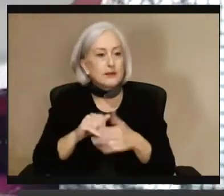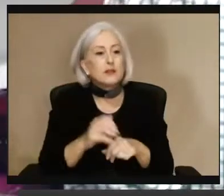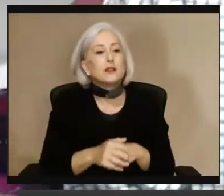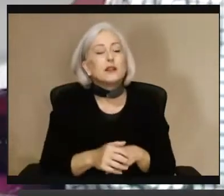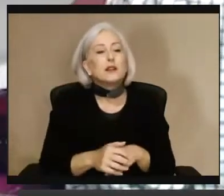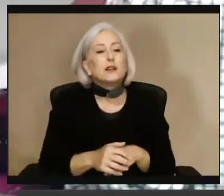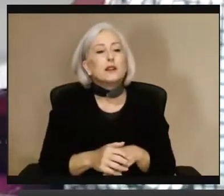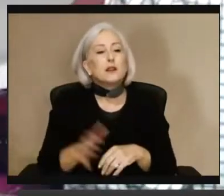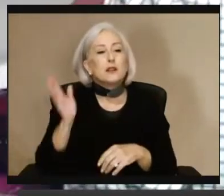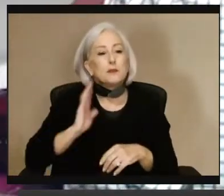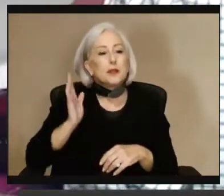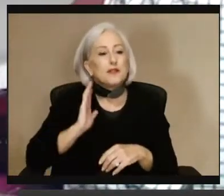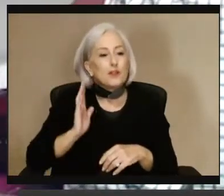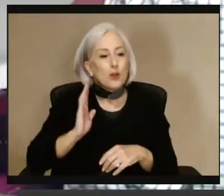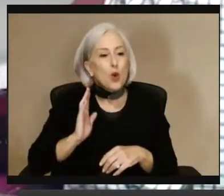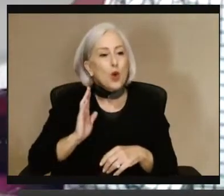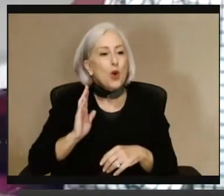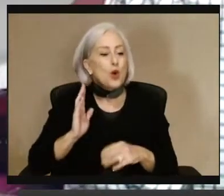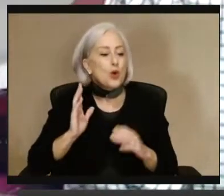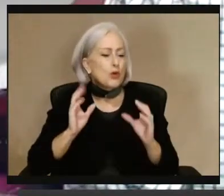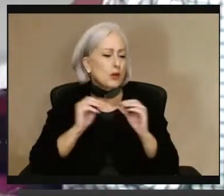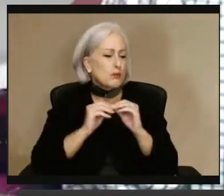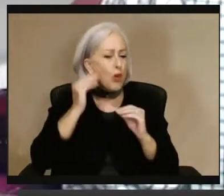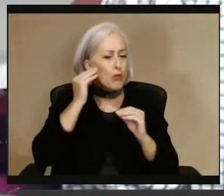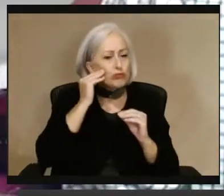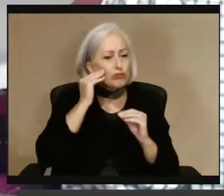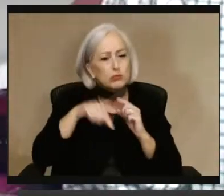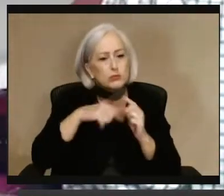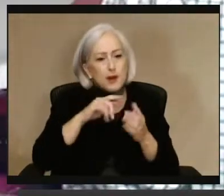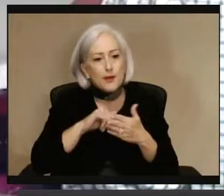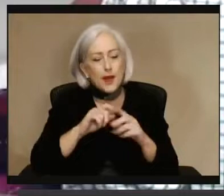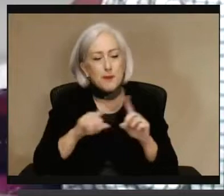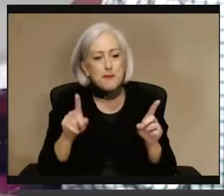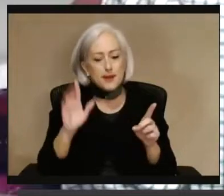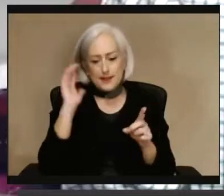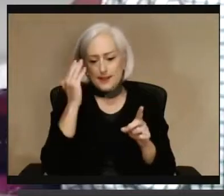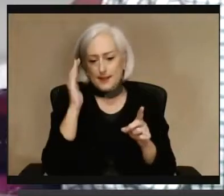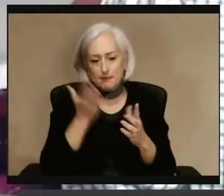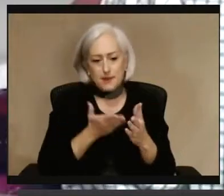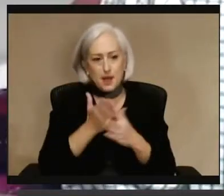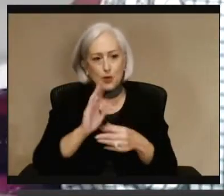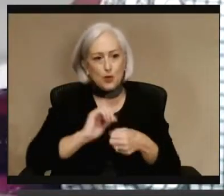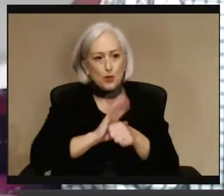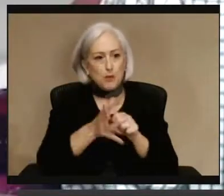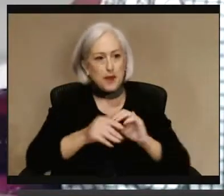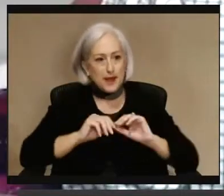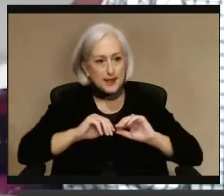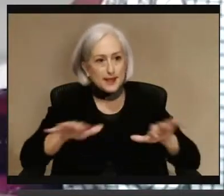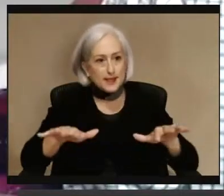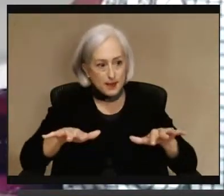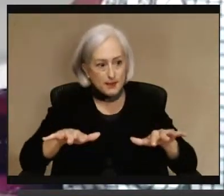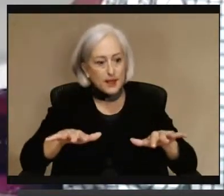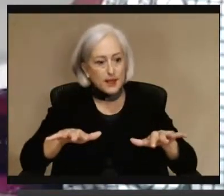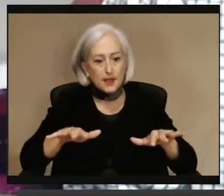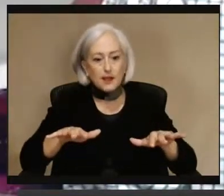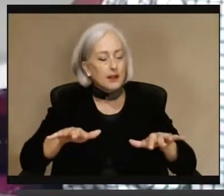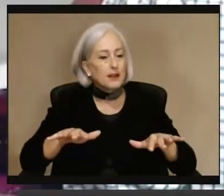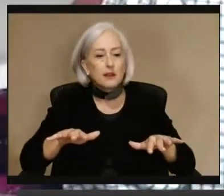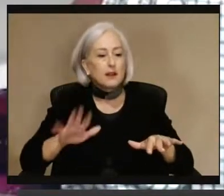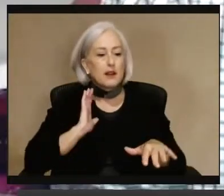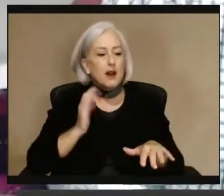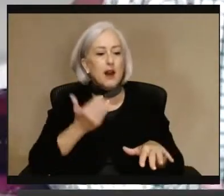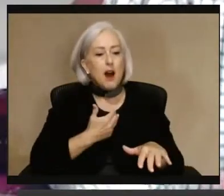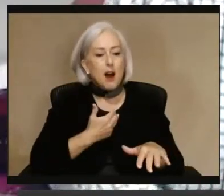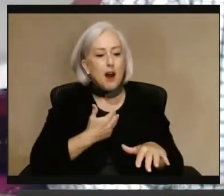more cognizant of that, but it just seems like through the pandemic, it really hasn't slowed our desire